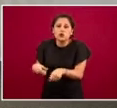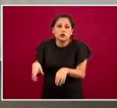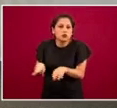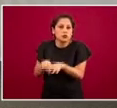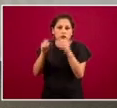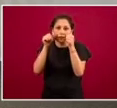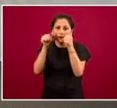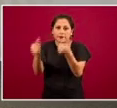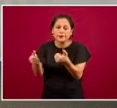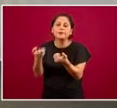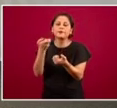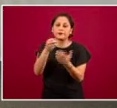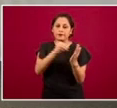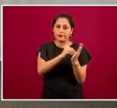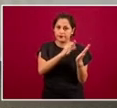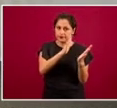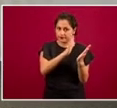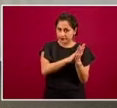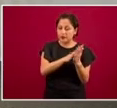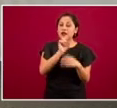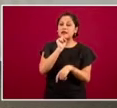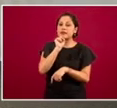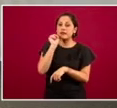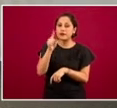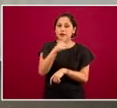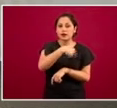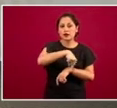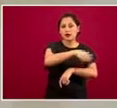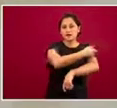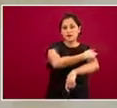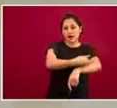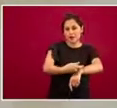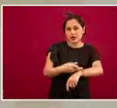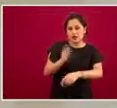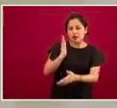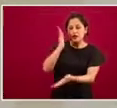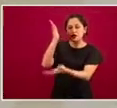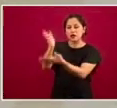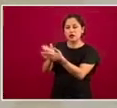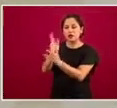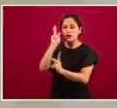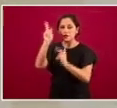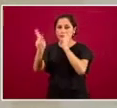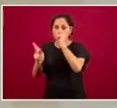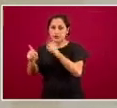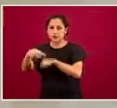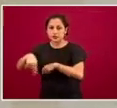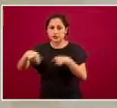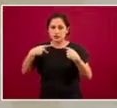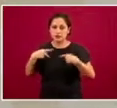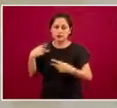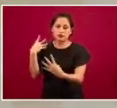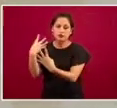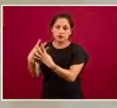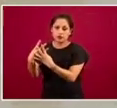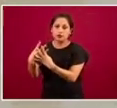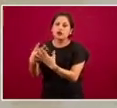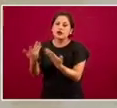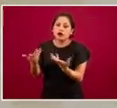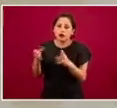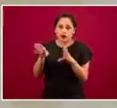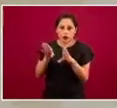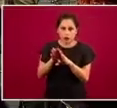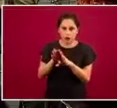what measures should be taken when dealing with people who have been deprived from their liberty because of